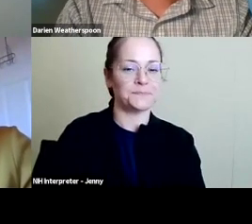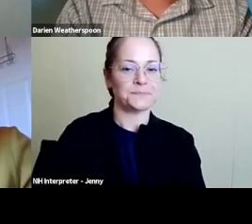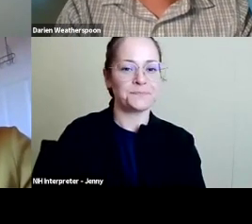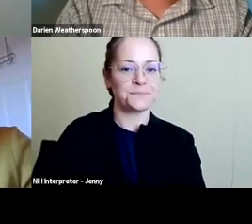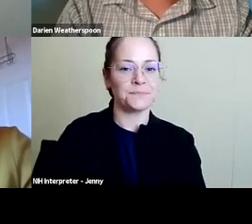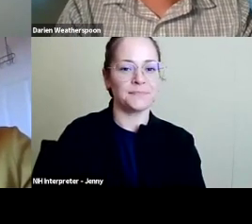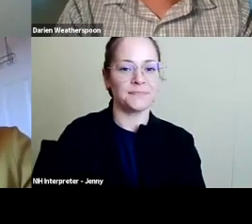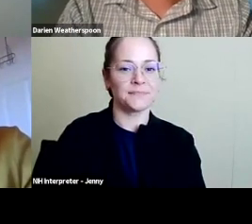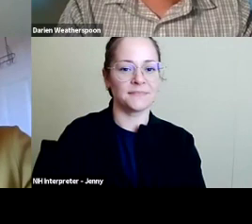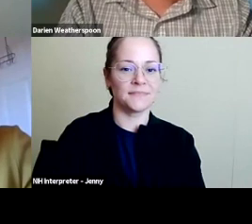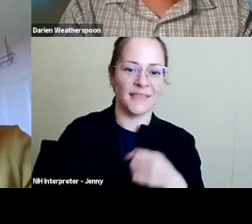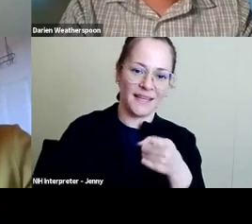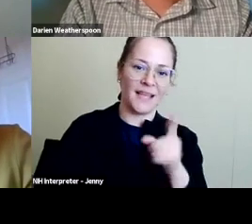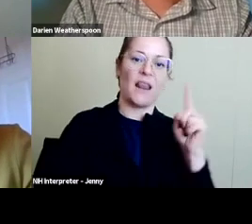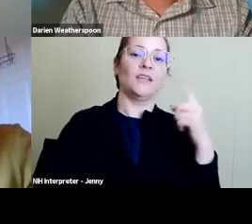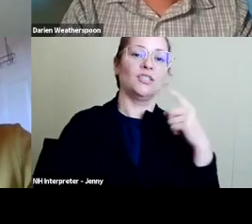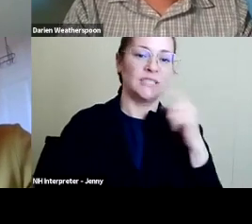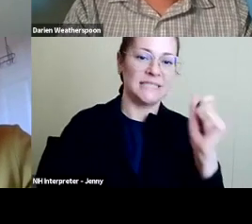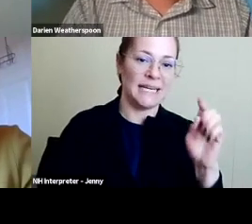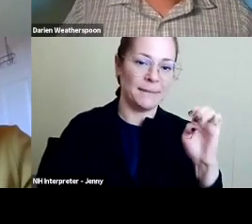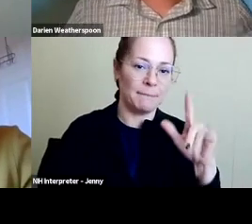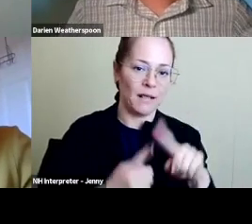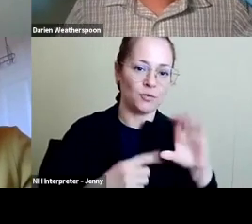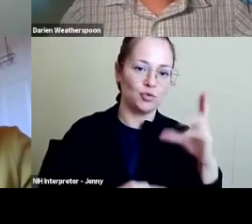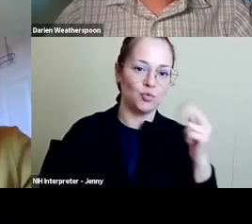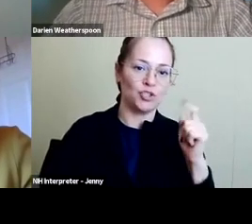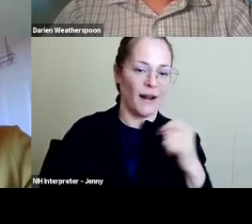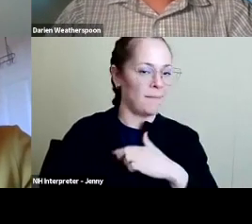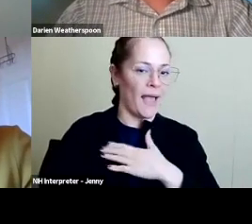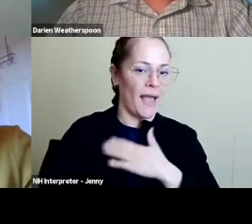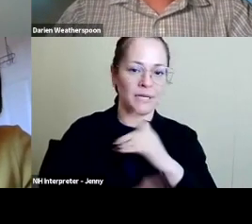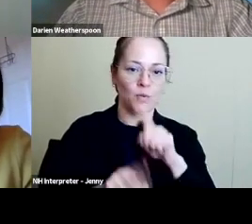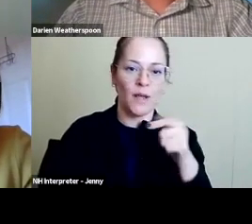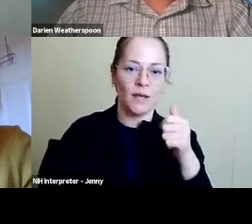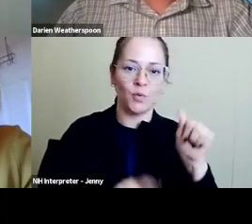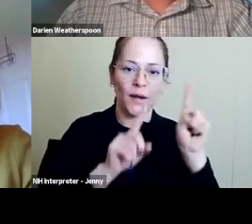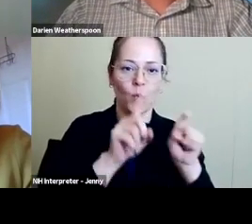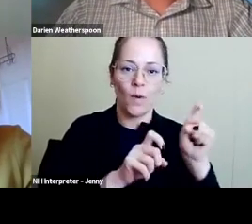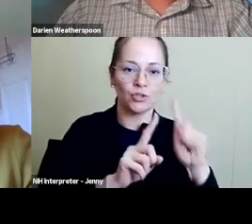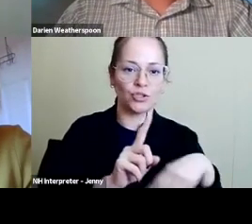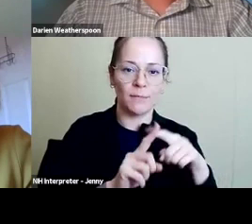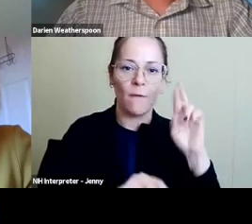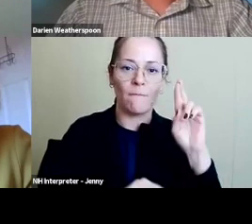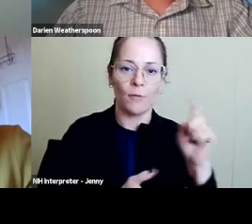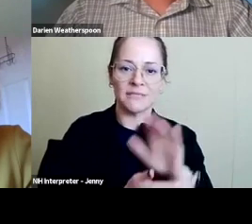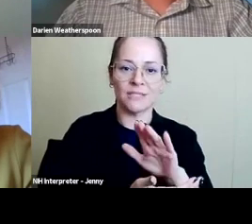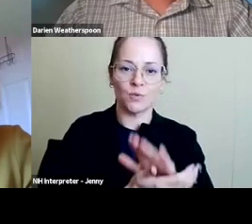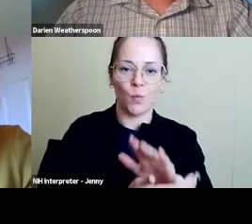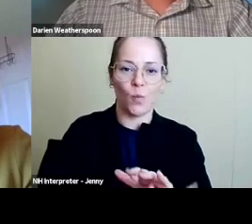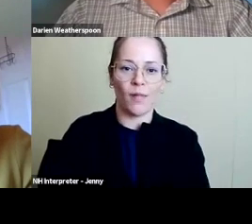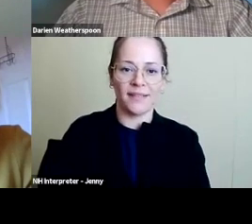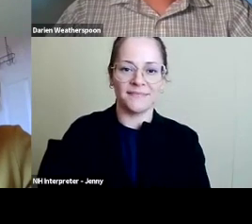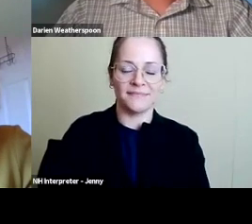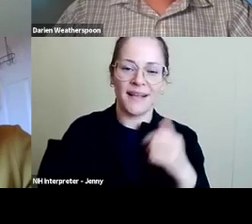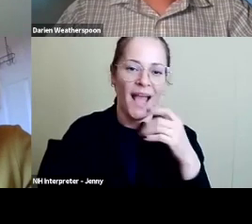Perfect, thank you. And I just sent my email to the chat, and I'm happy to answer any question about pharmacy school and